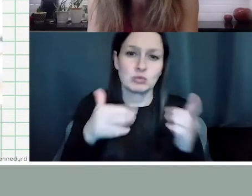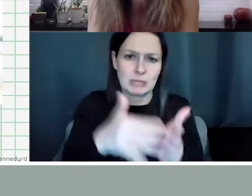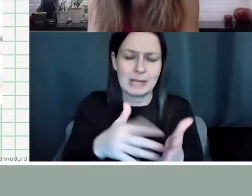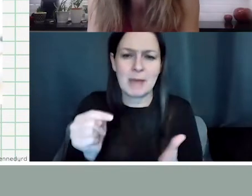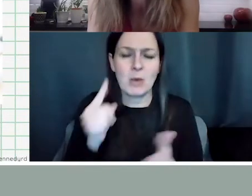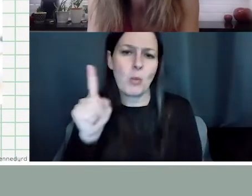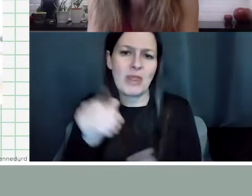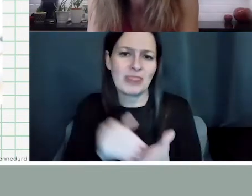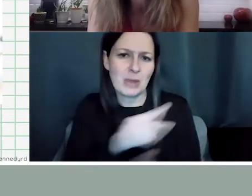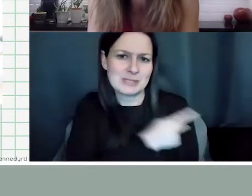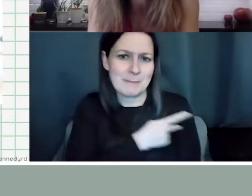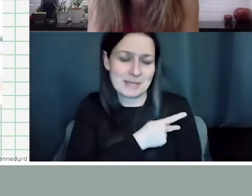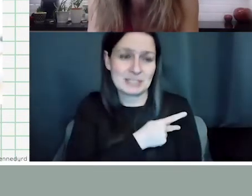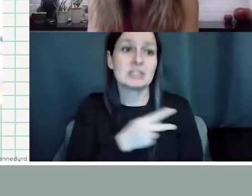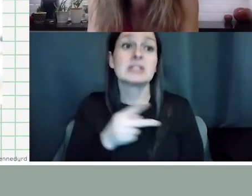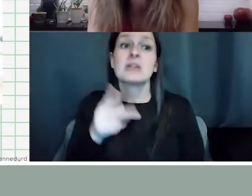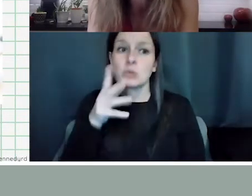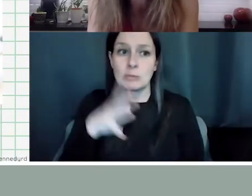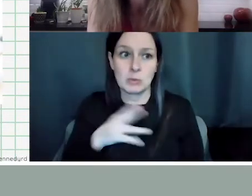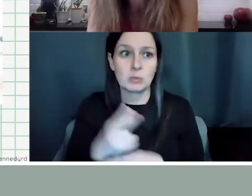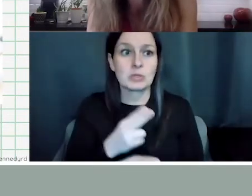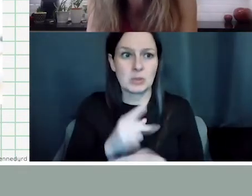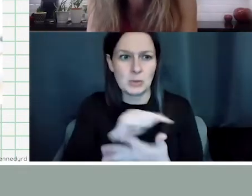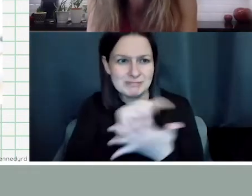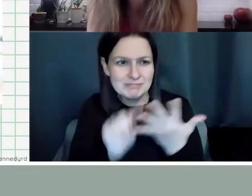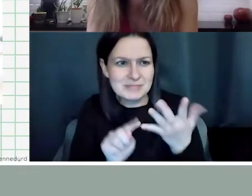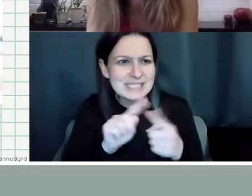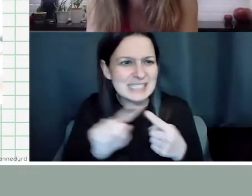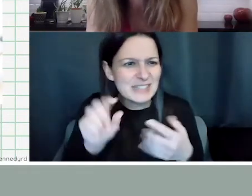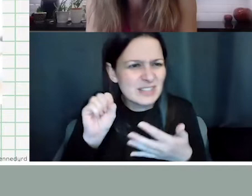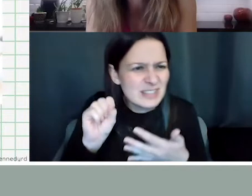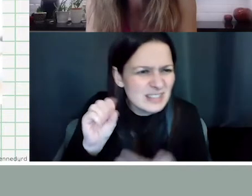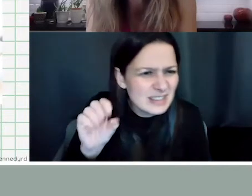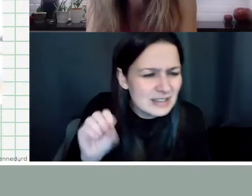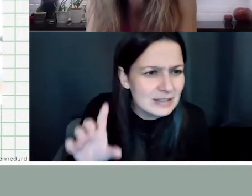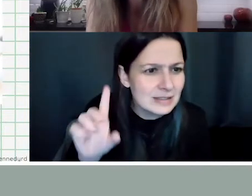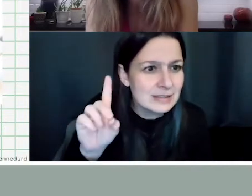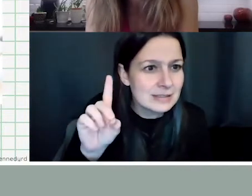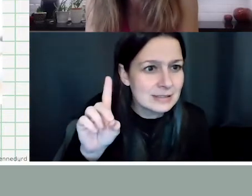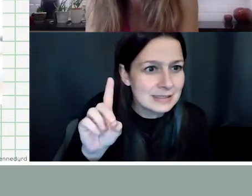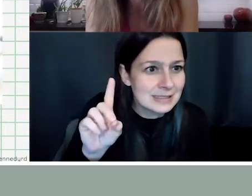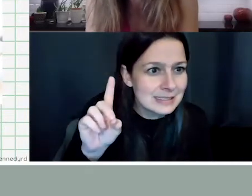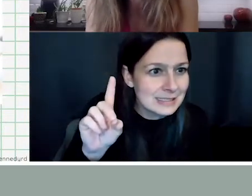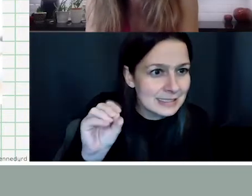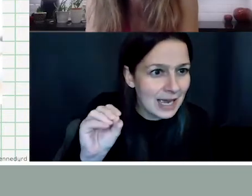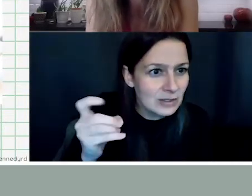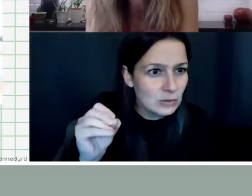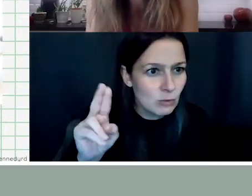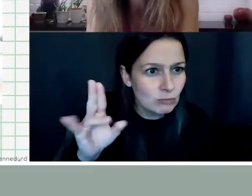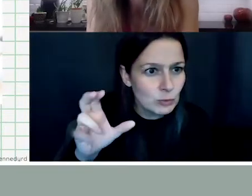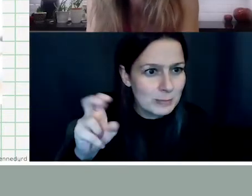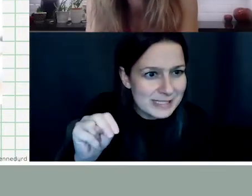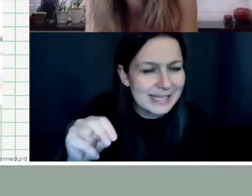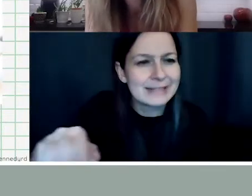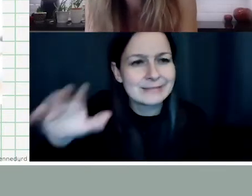on these chemo agents here. So doxorubicin, cyclophosphamide, and paclitaxel. And